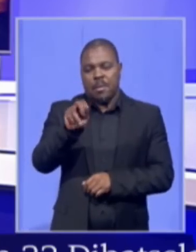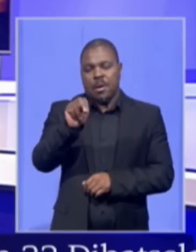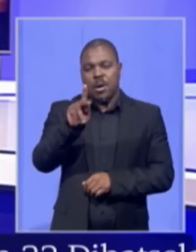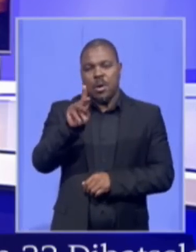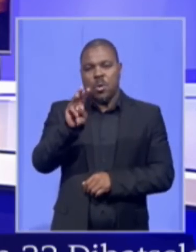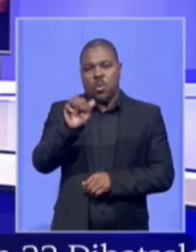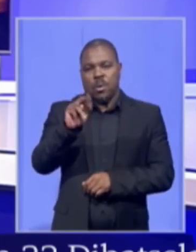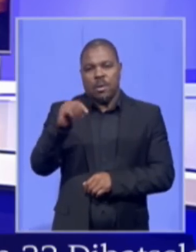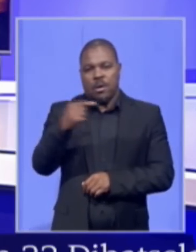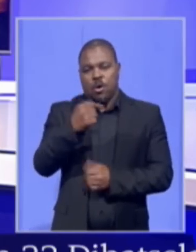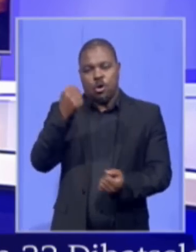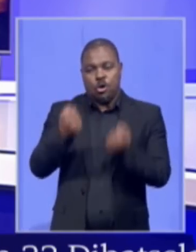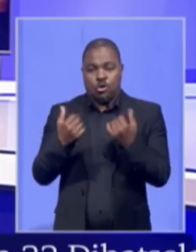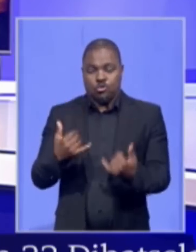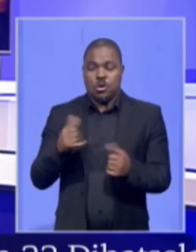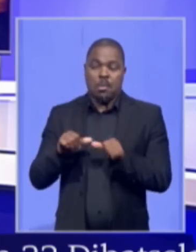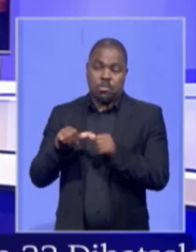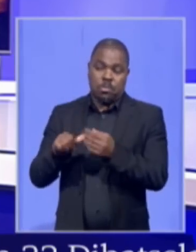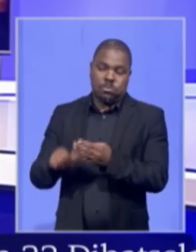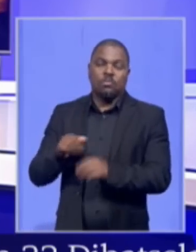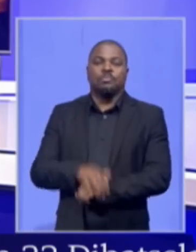le Hono.